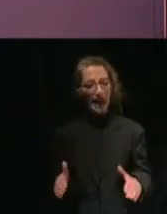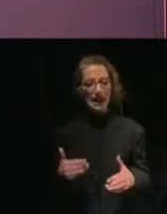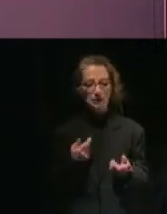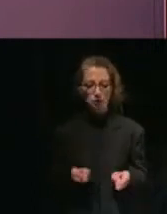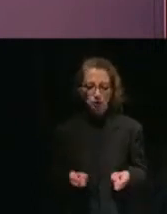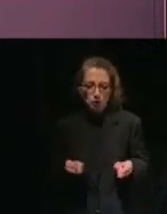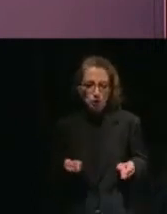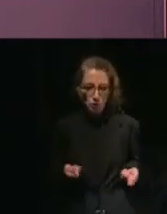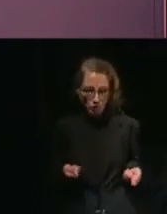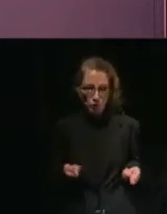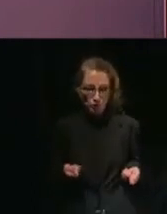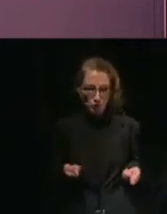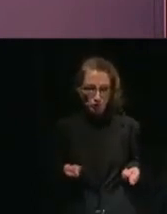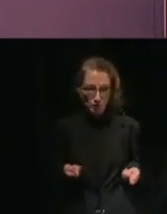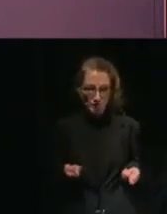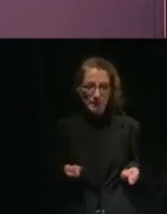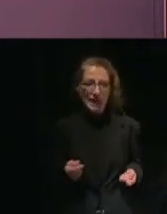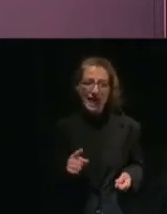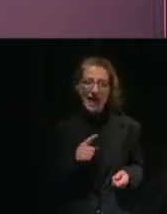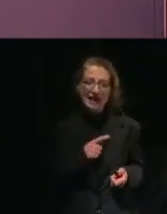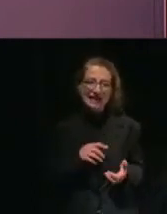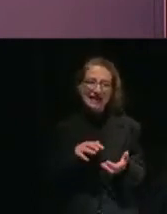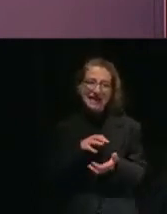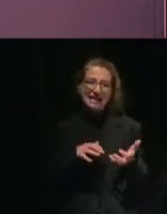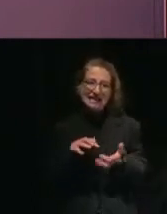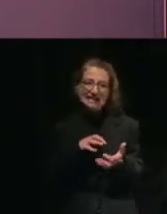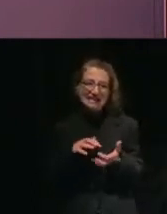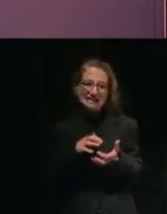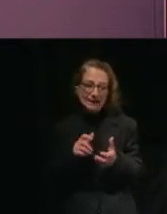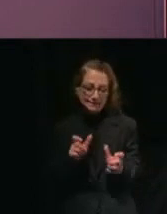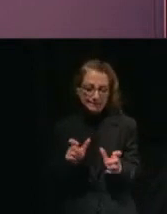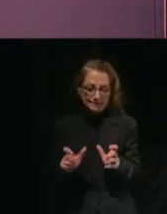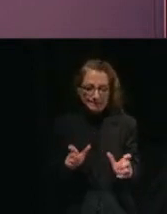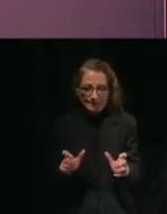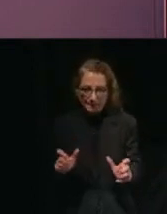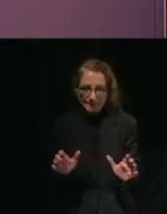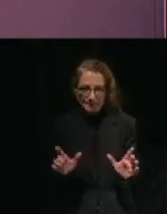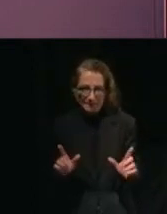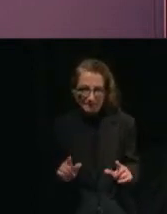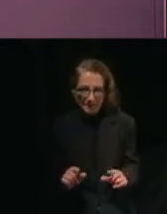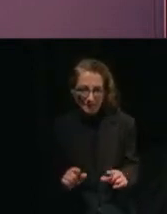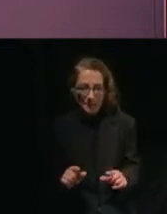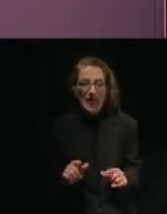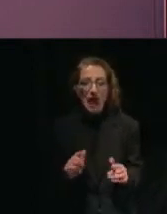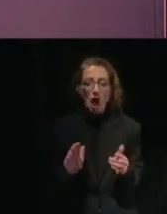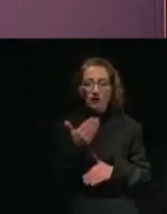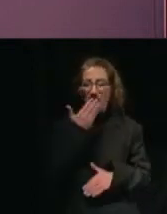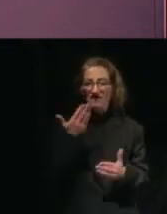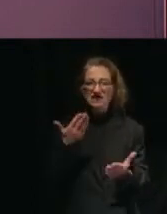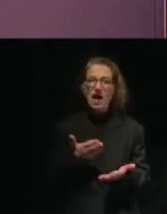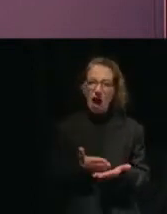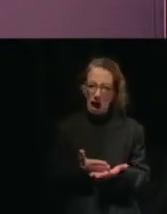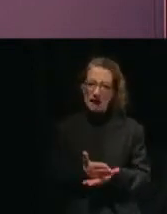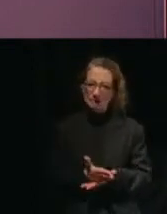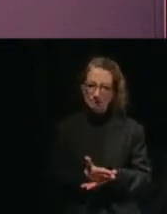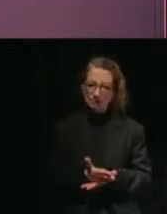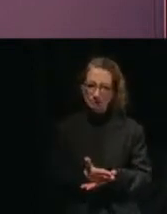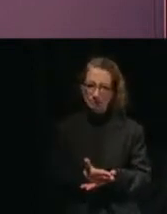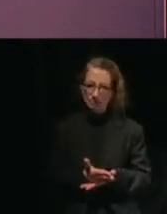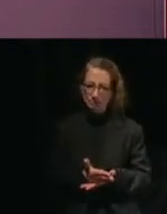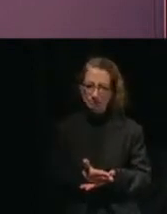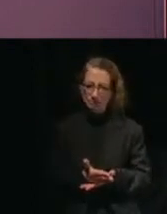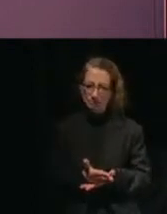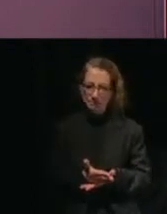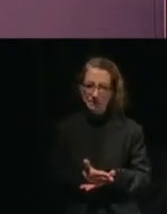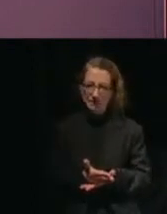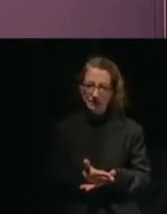or supported by their partners, but they are very willing to limit themselves in order to